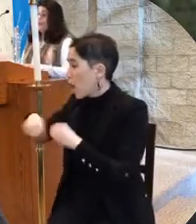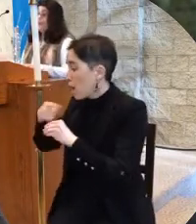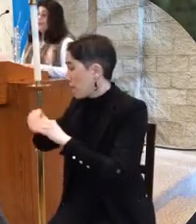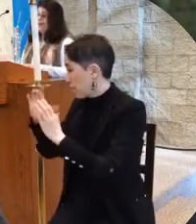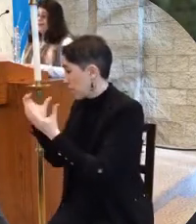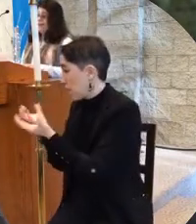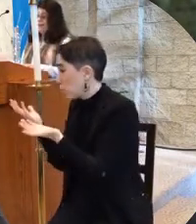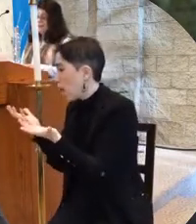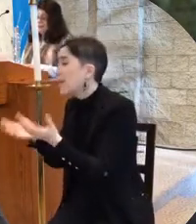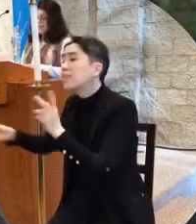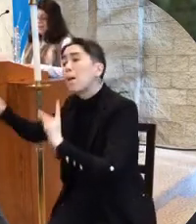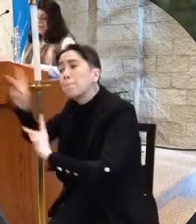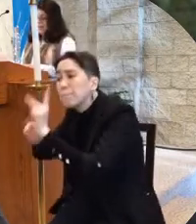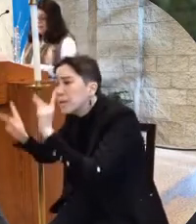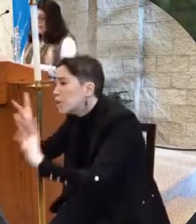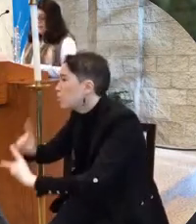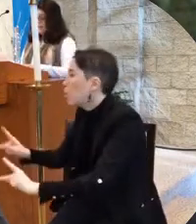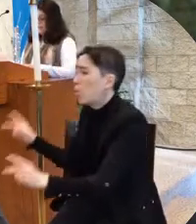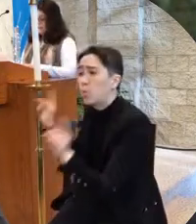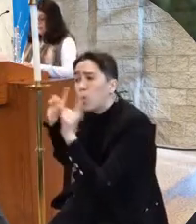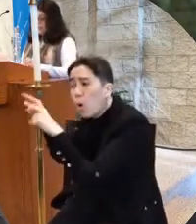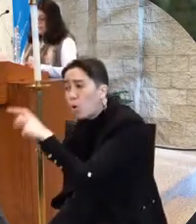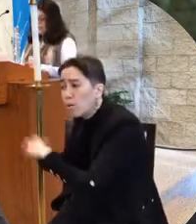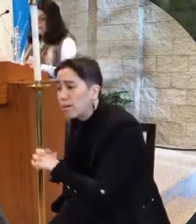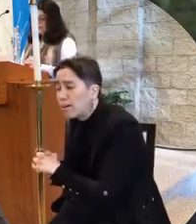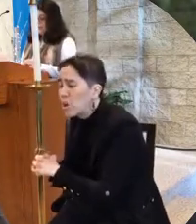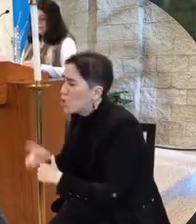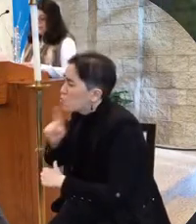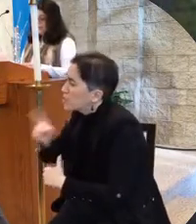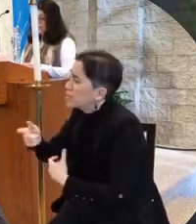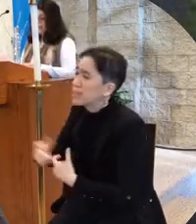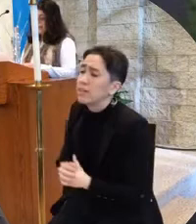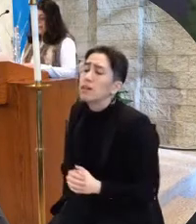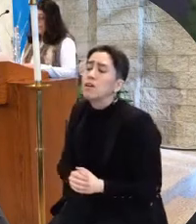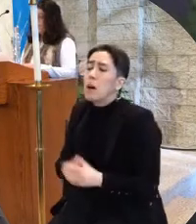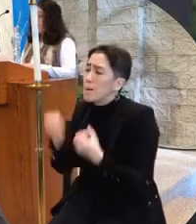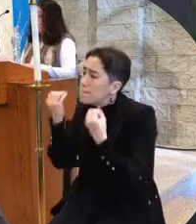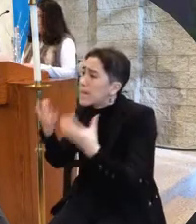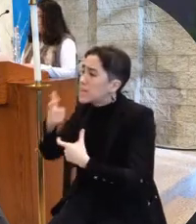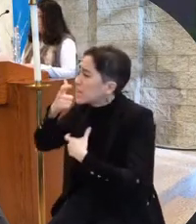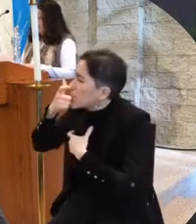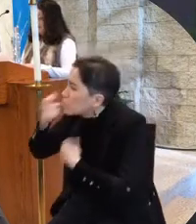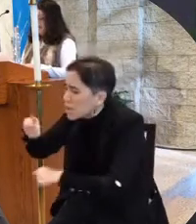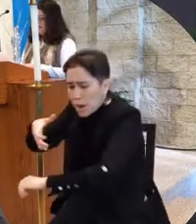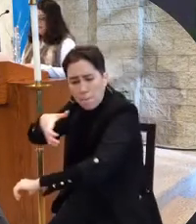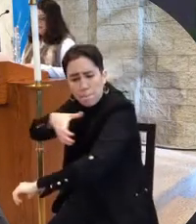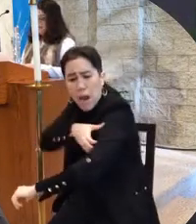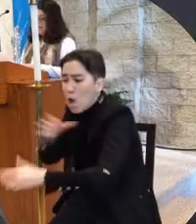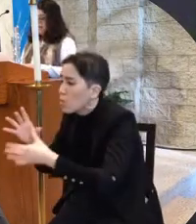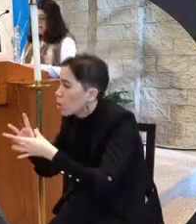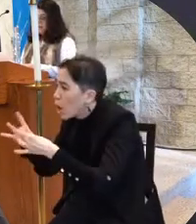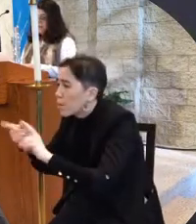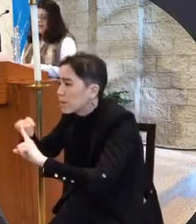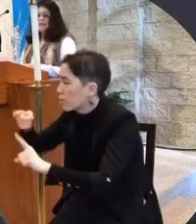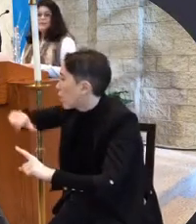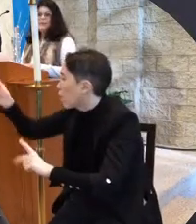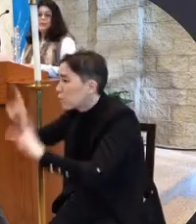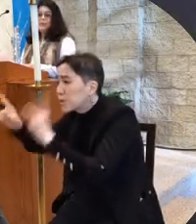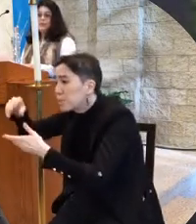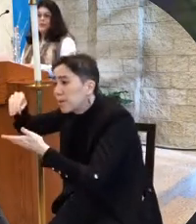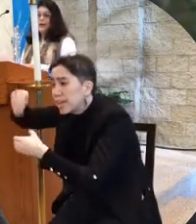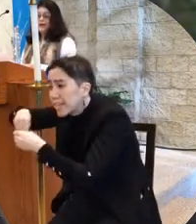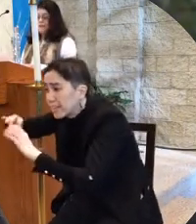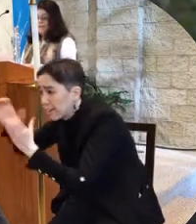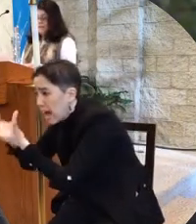people who attend. Some of the most interesting and powerful takeaways came from the discussions in class and the perspectives that